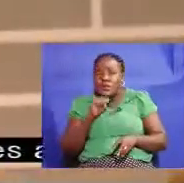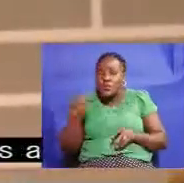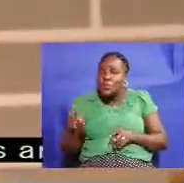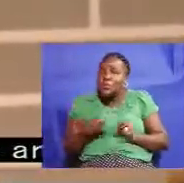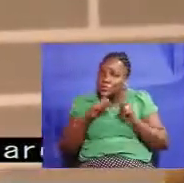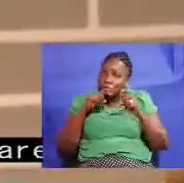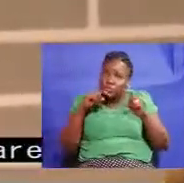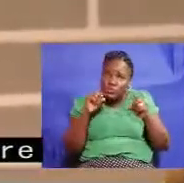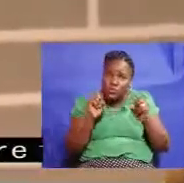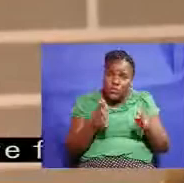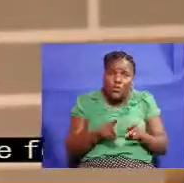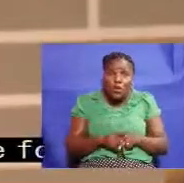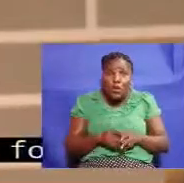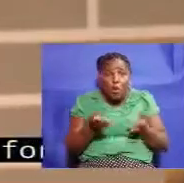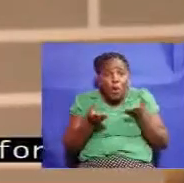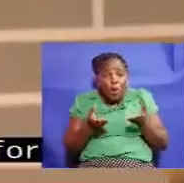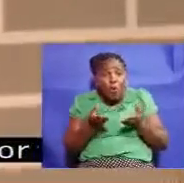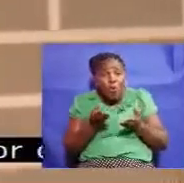tell me.